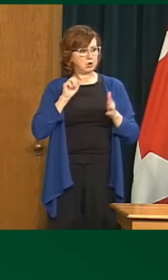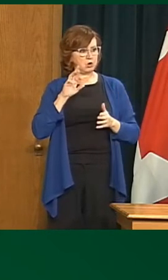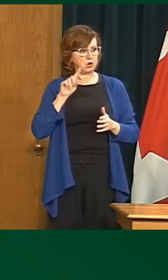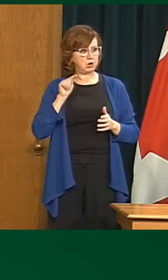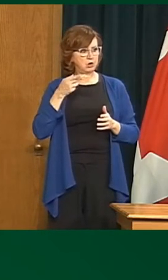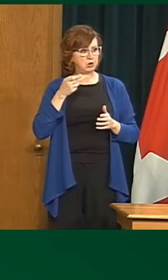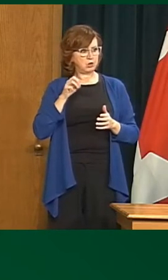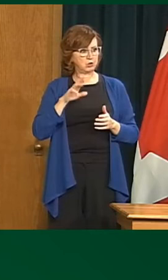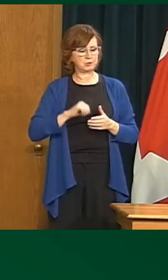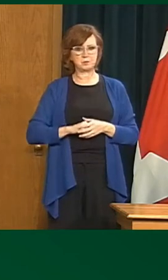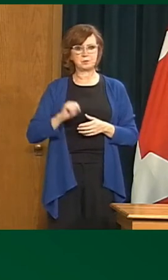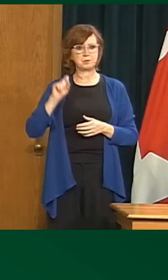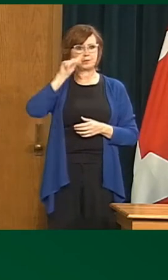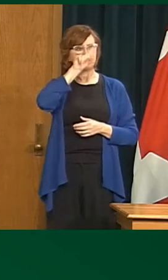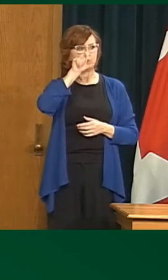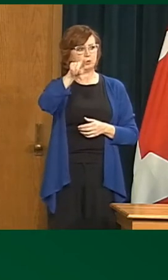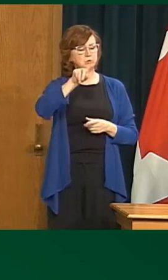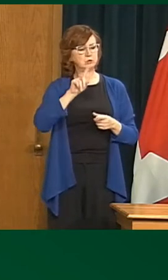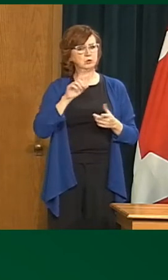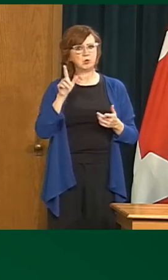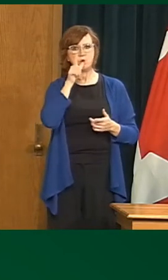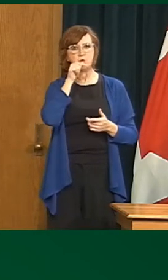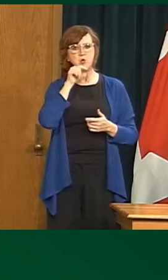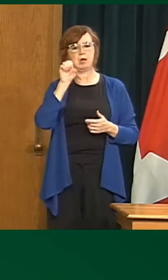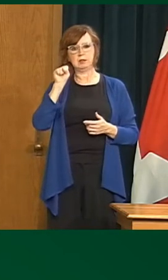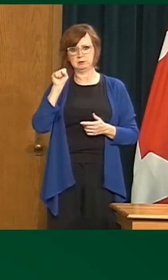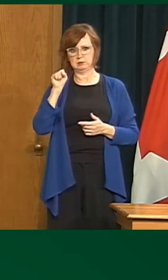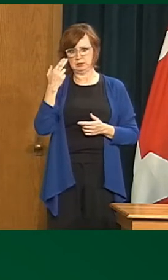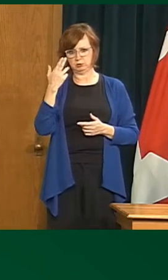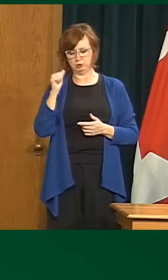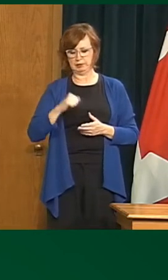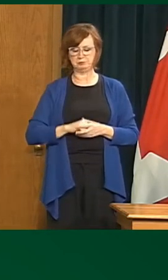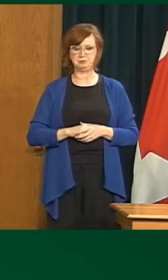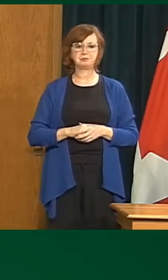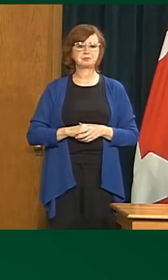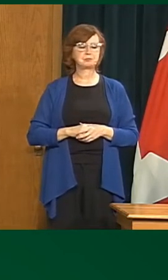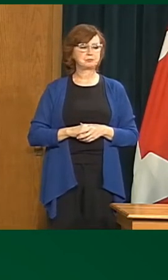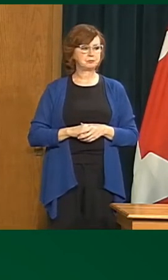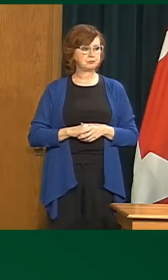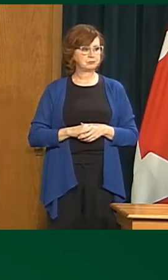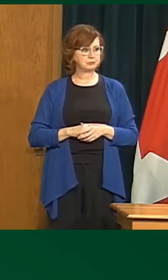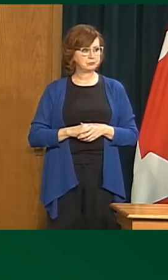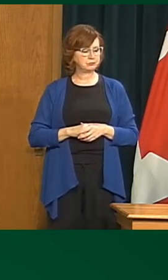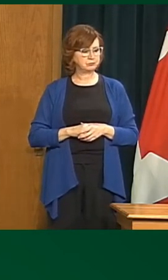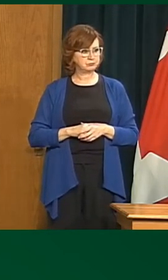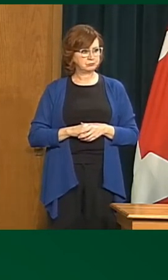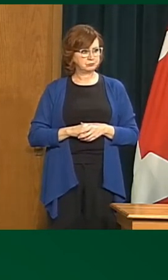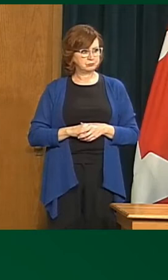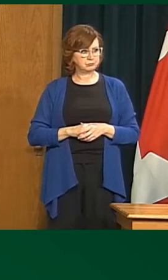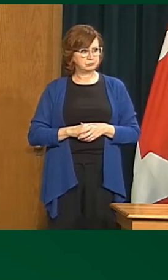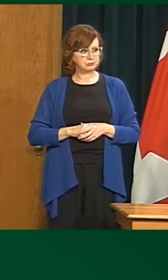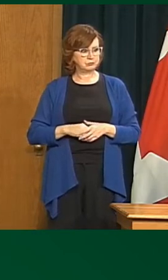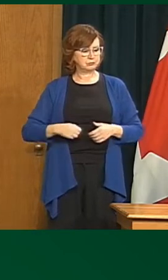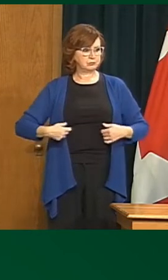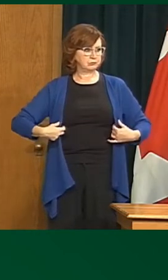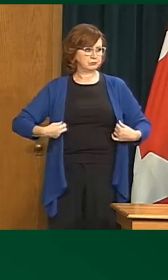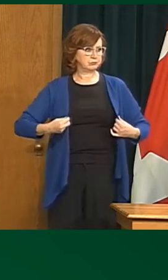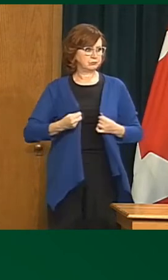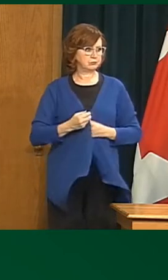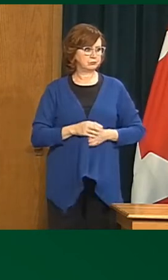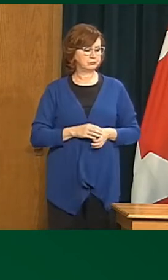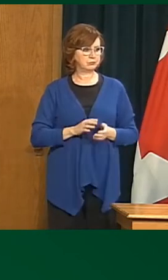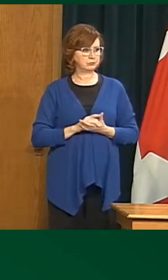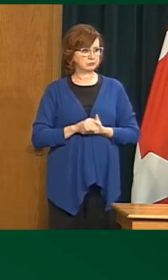So this is for the SHA. I've been getting reports that the number of